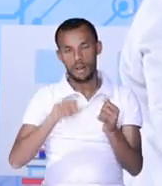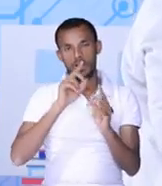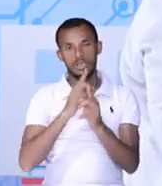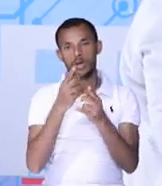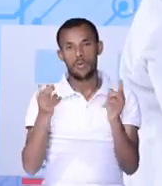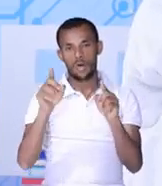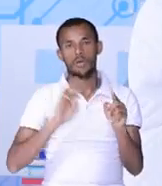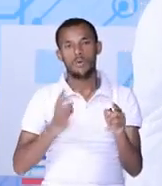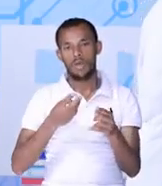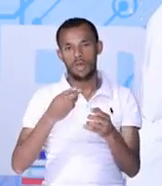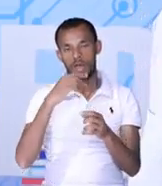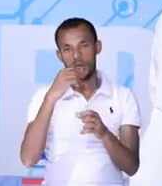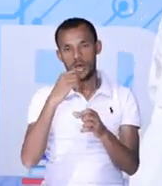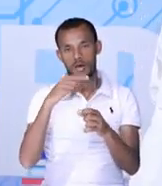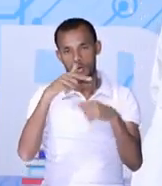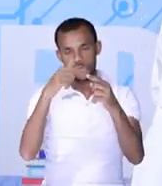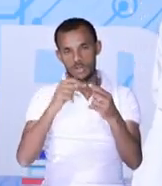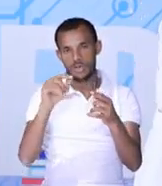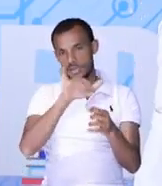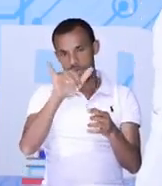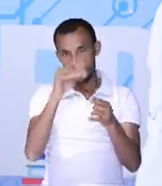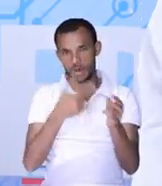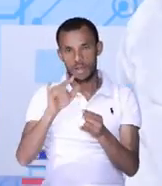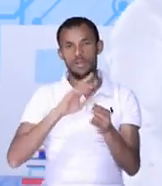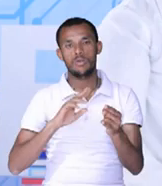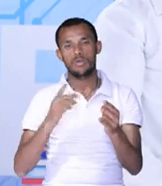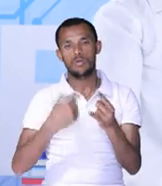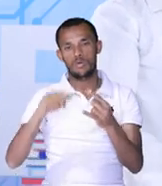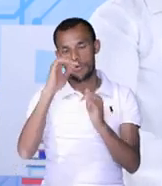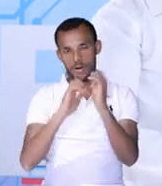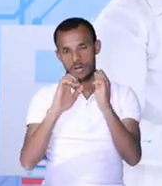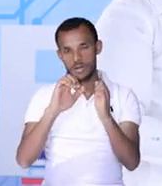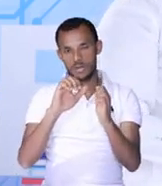you go the same technique, if you follow the same technique to evaluate this one using